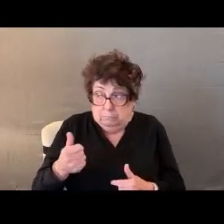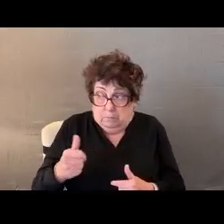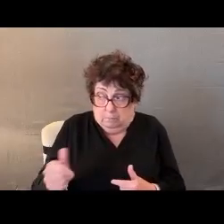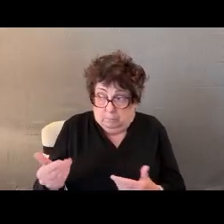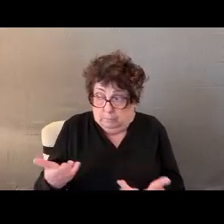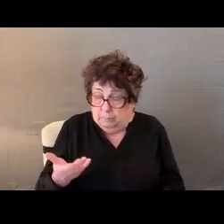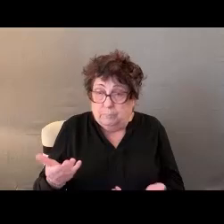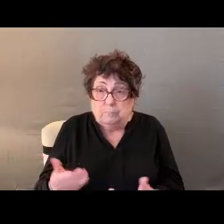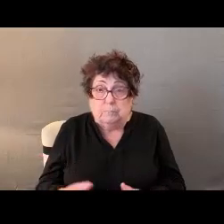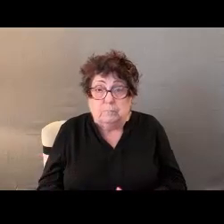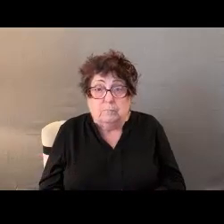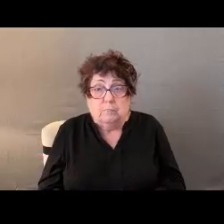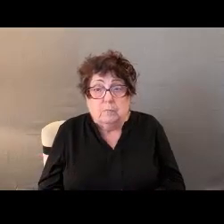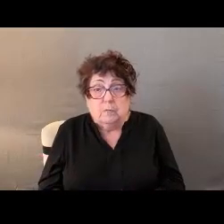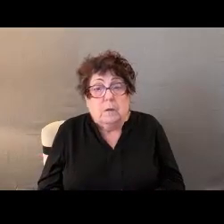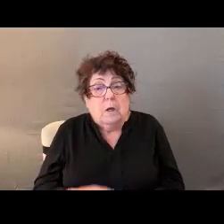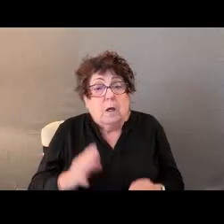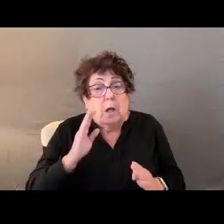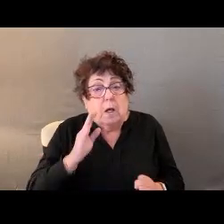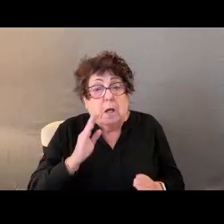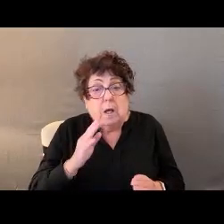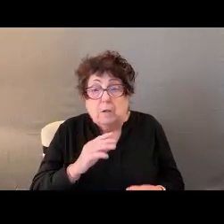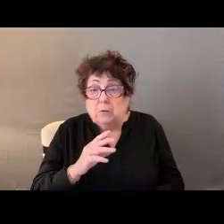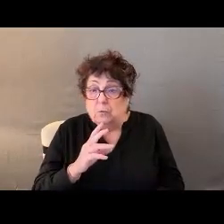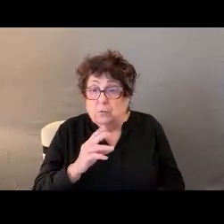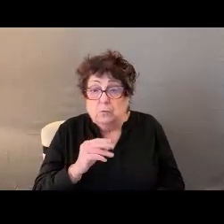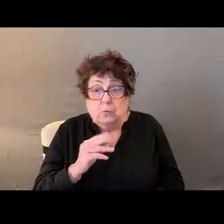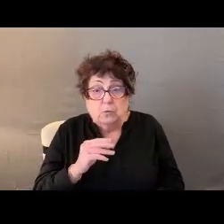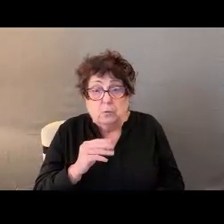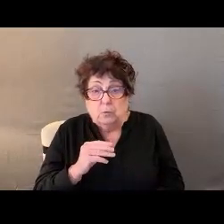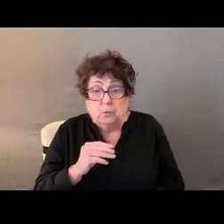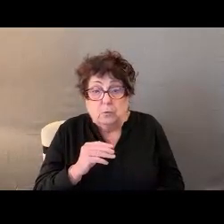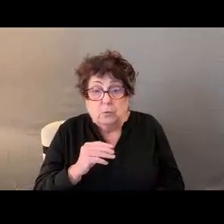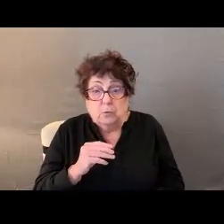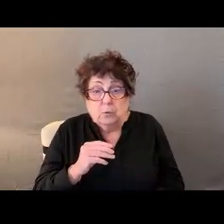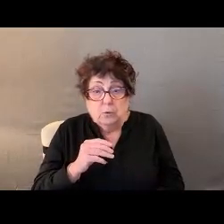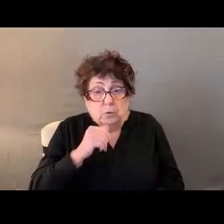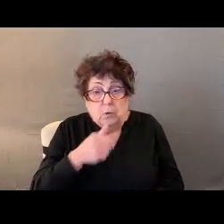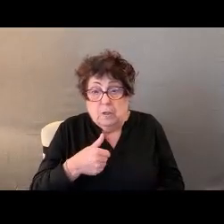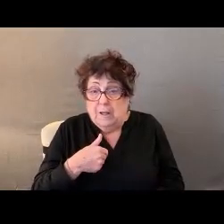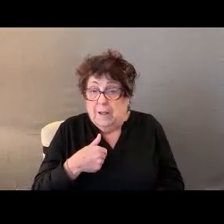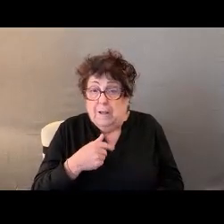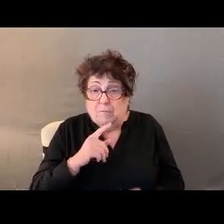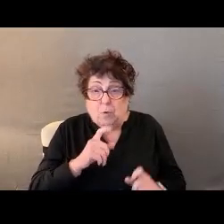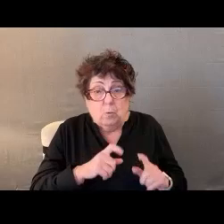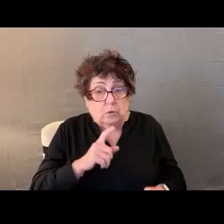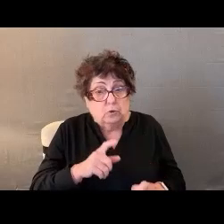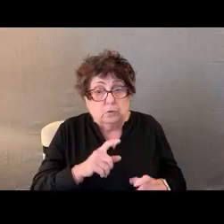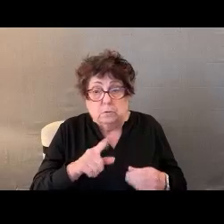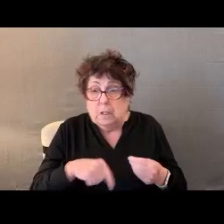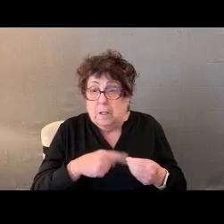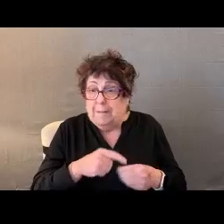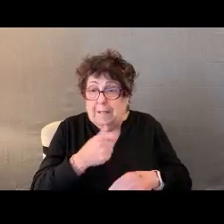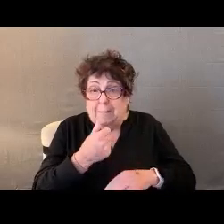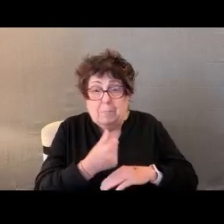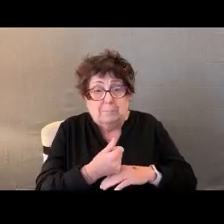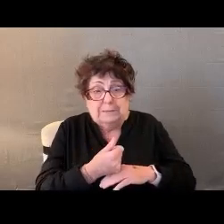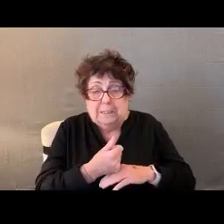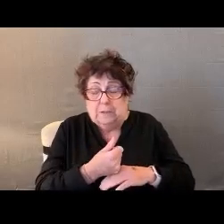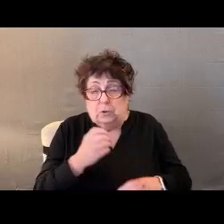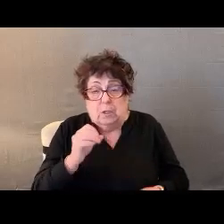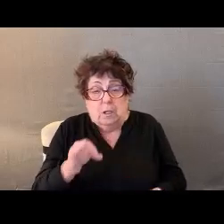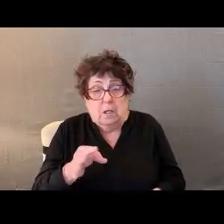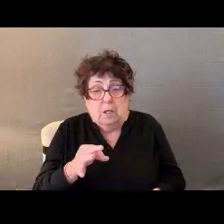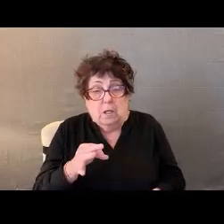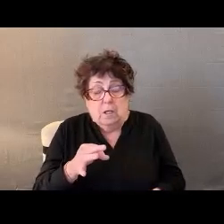Hi, Monserrat. Hi, everyone. No, we don't have questions at this time about the implementation of language